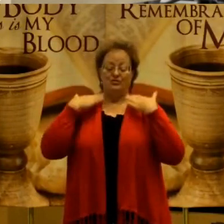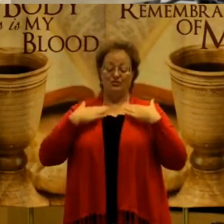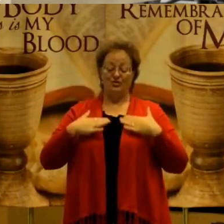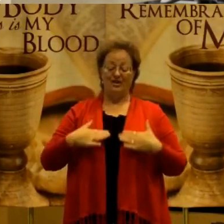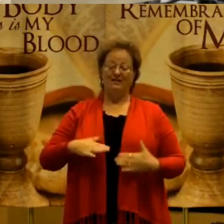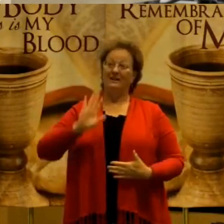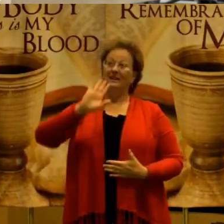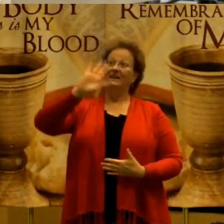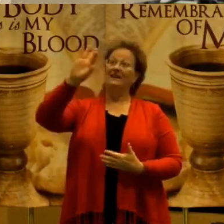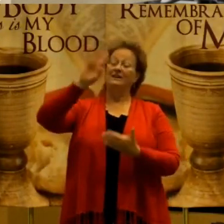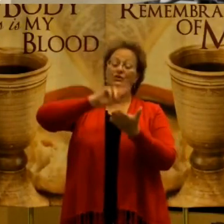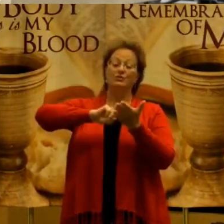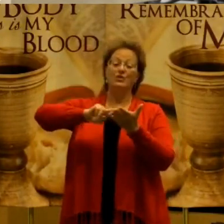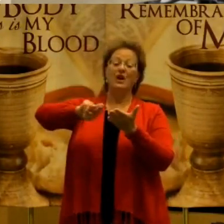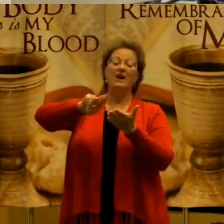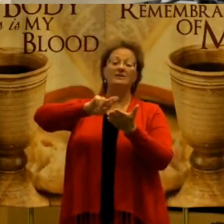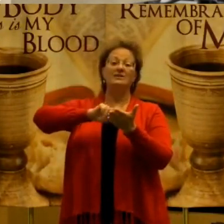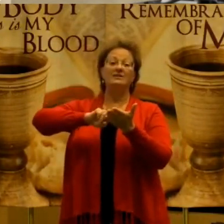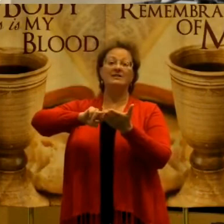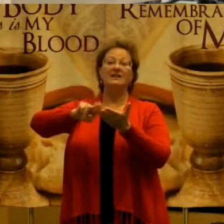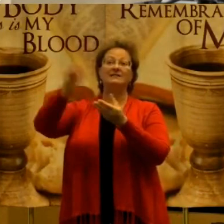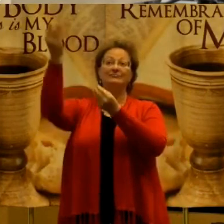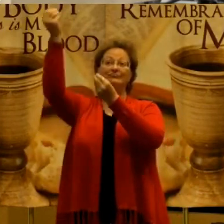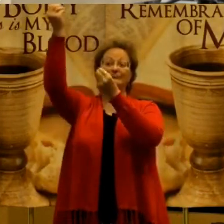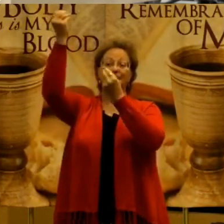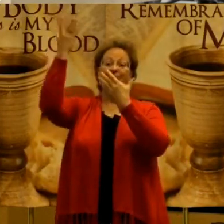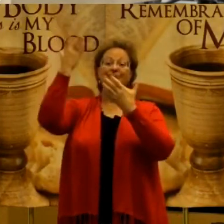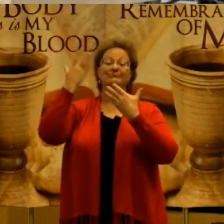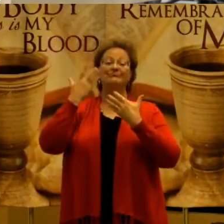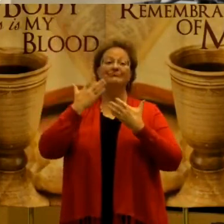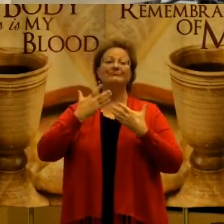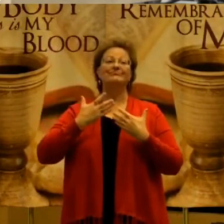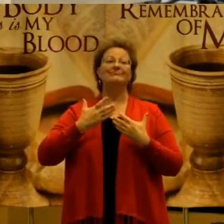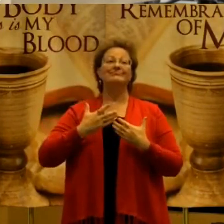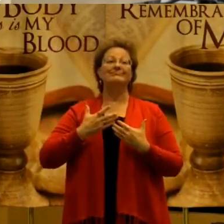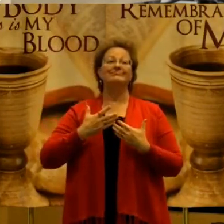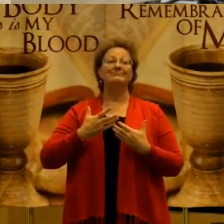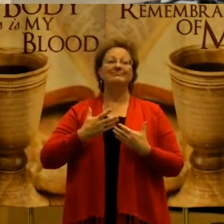Dressed in His righteousness